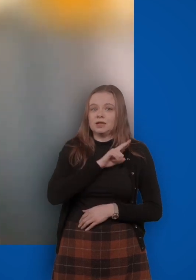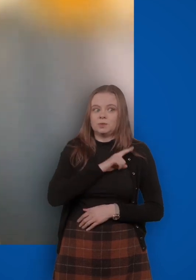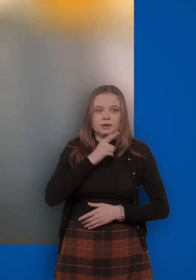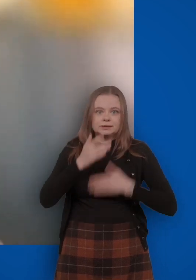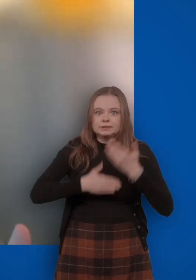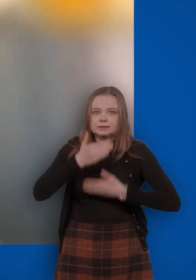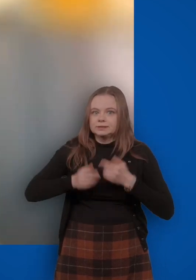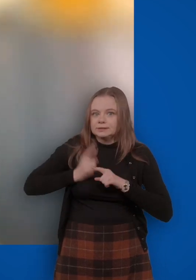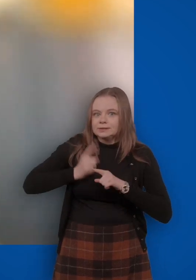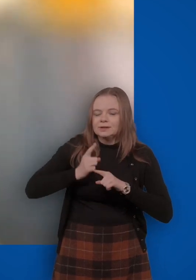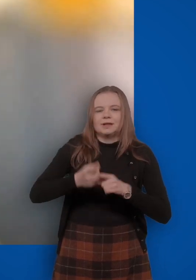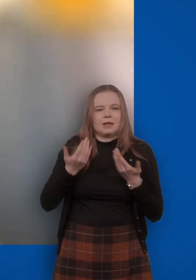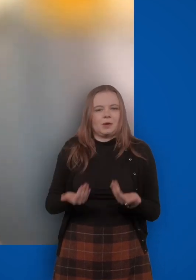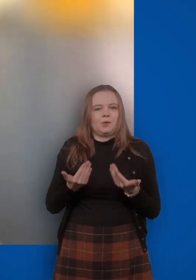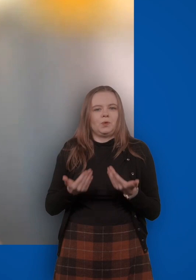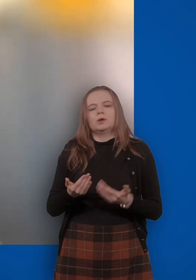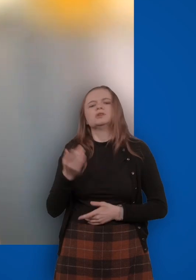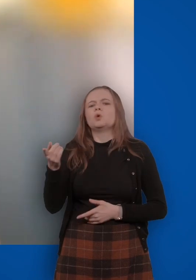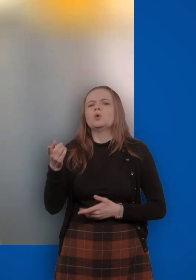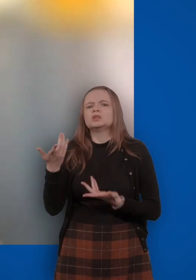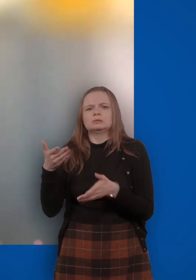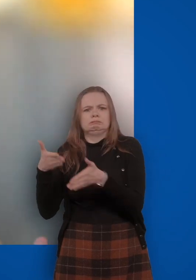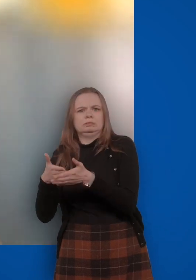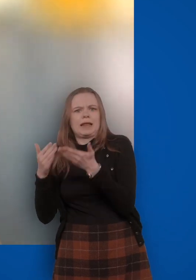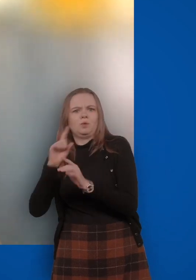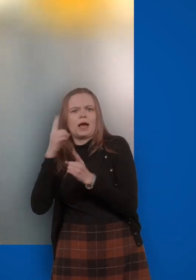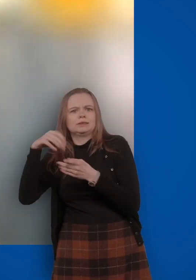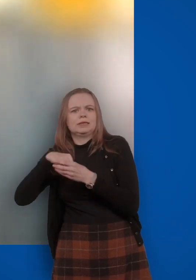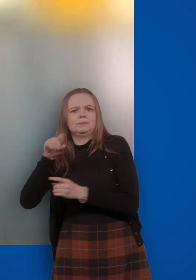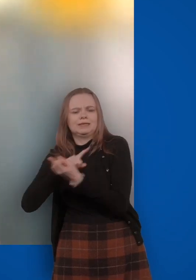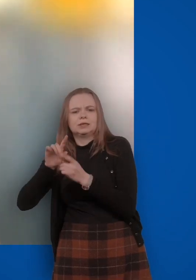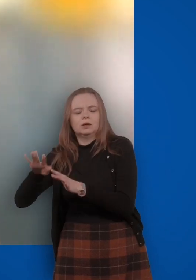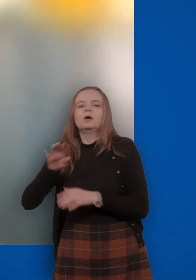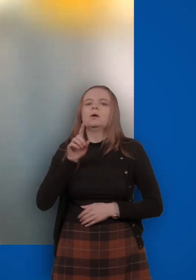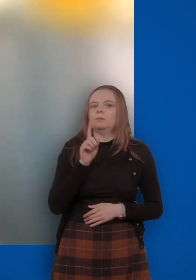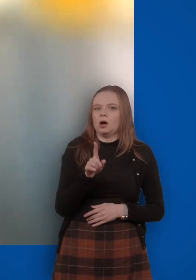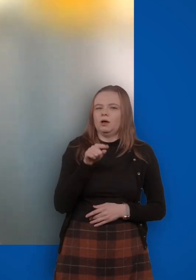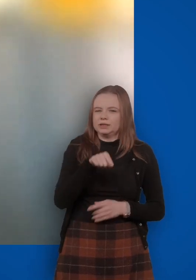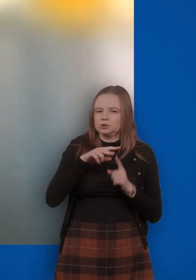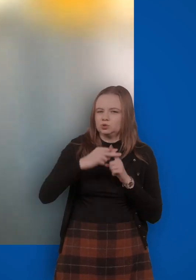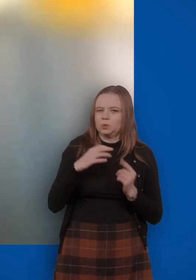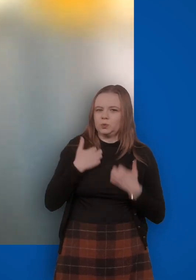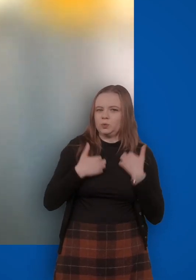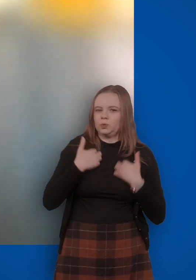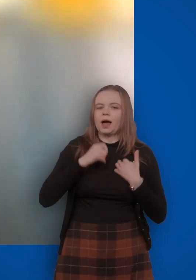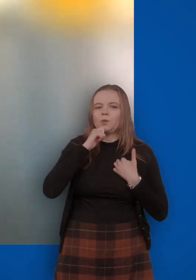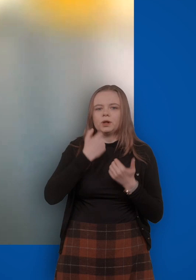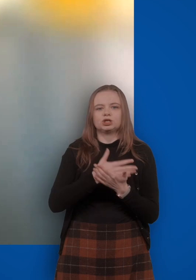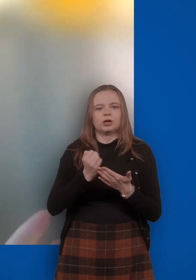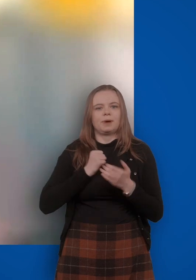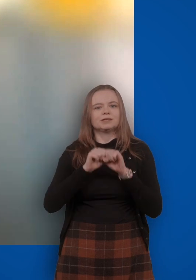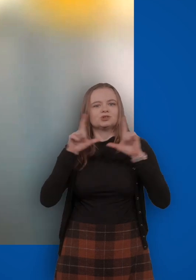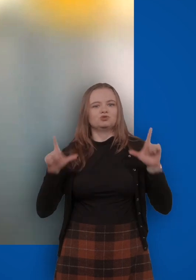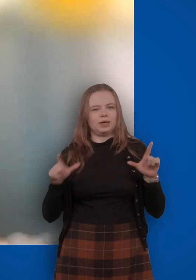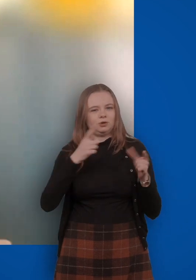and push ahead. So something's obviously detained her, but the tool is really interesting. So I'm going to share my screen.